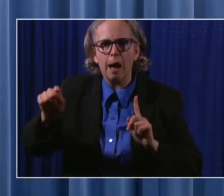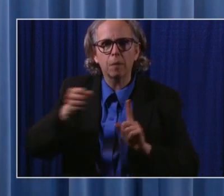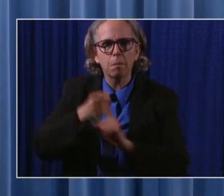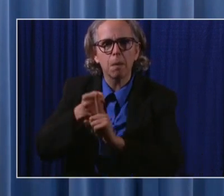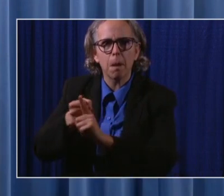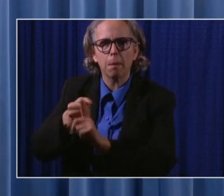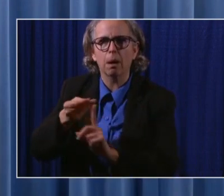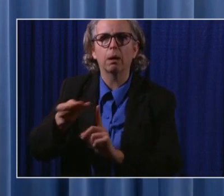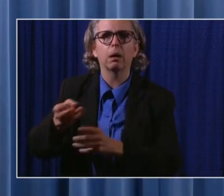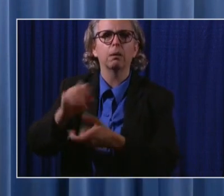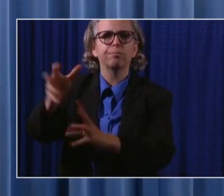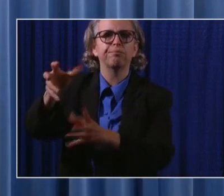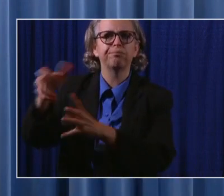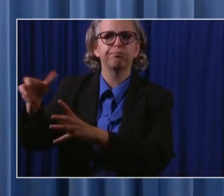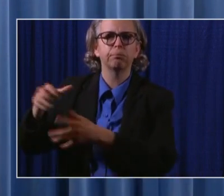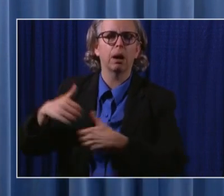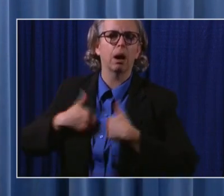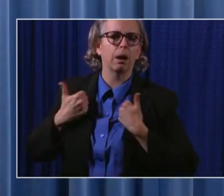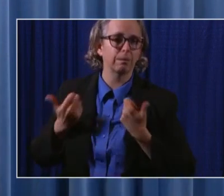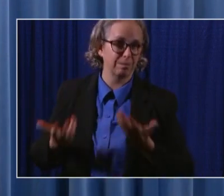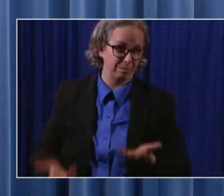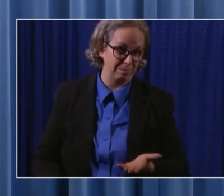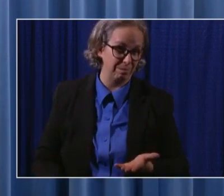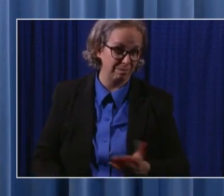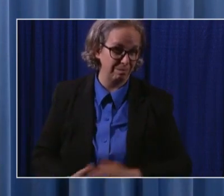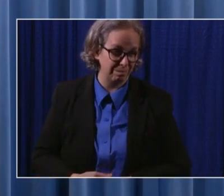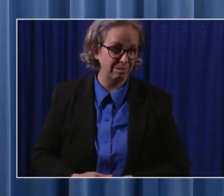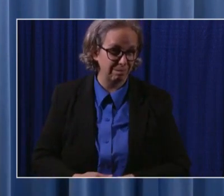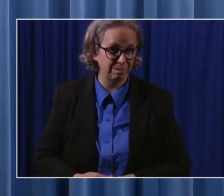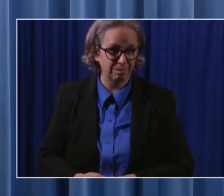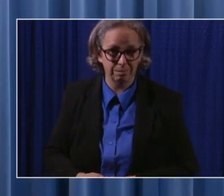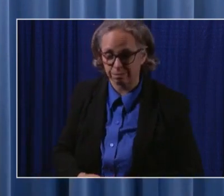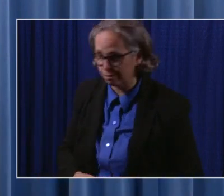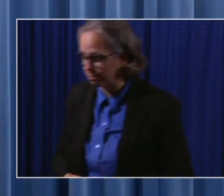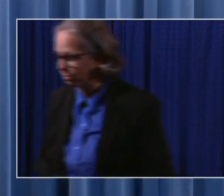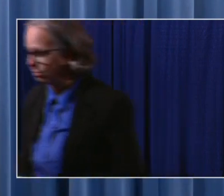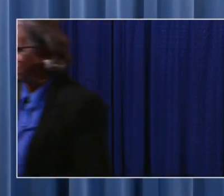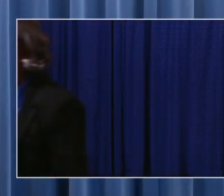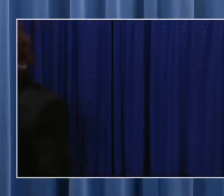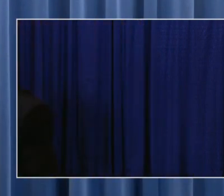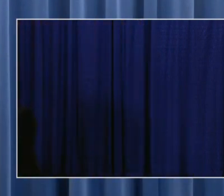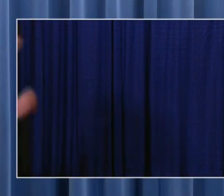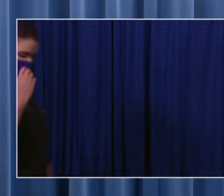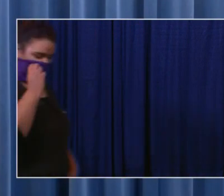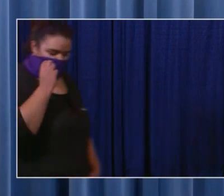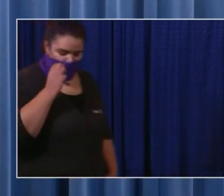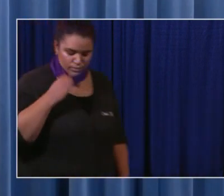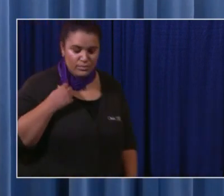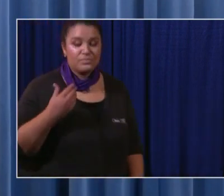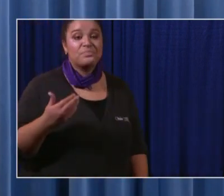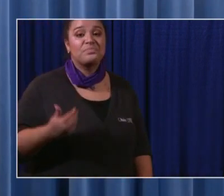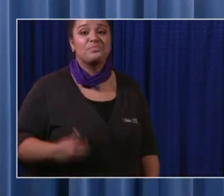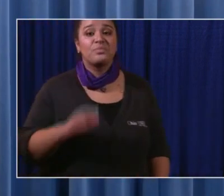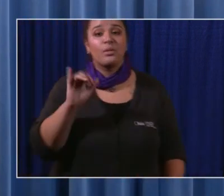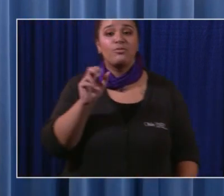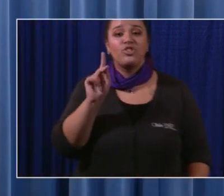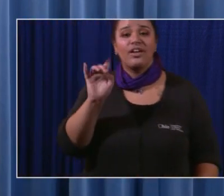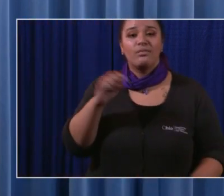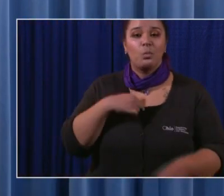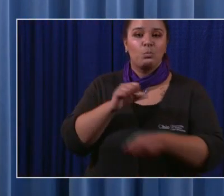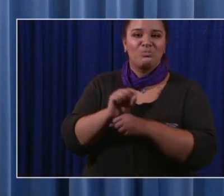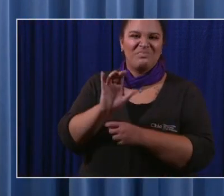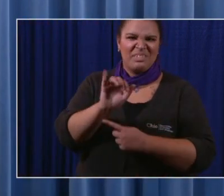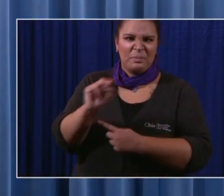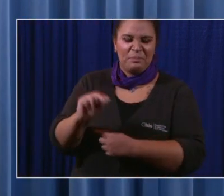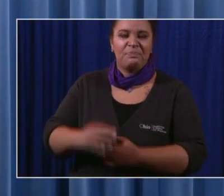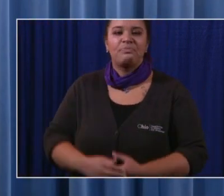Good afternoon. This is Jackie Borchert from the Cincinnati Enquirer. Ohio State University announced today plans to go